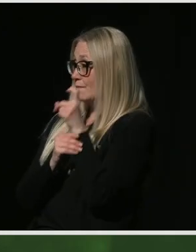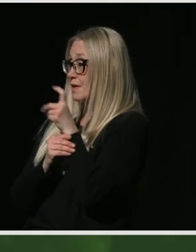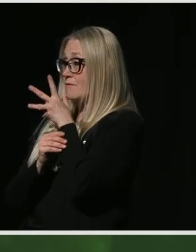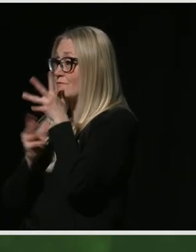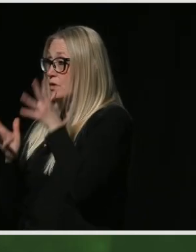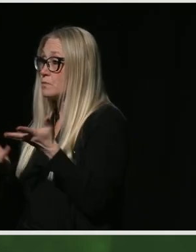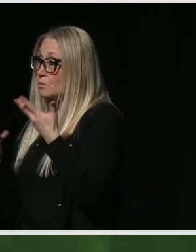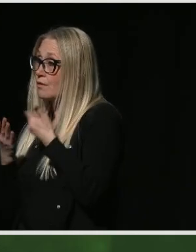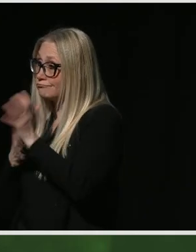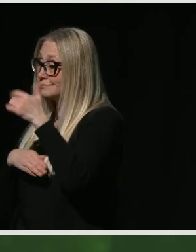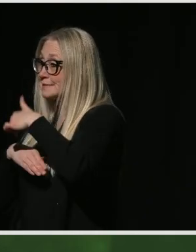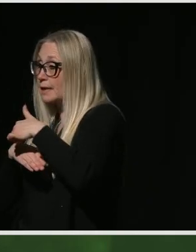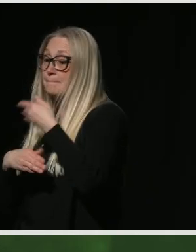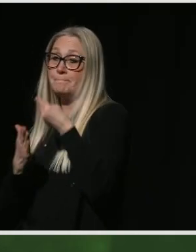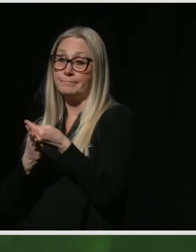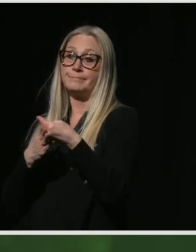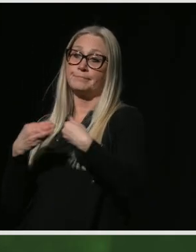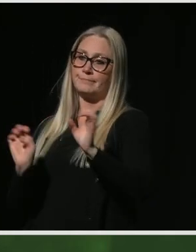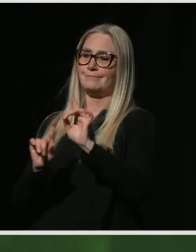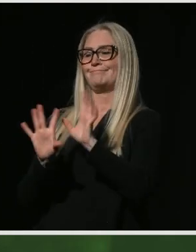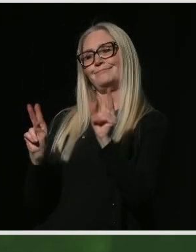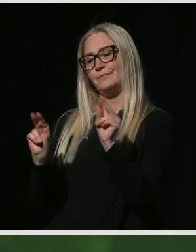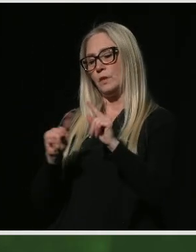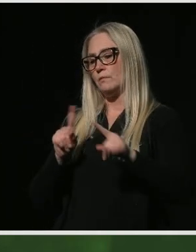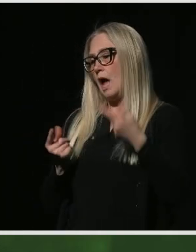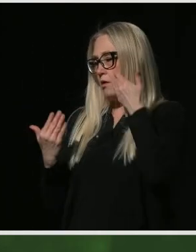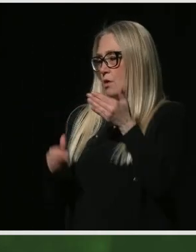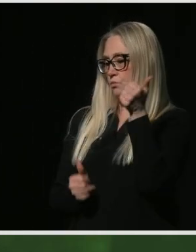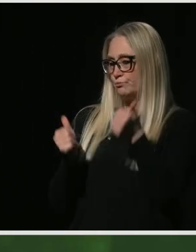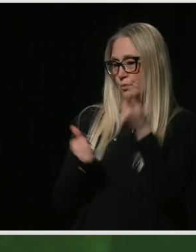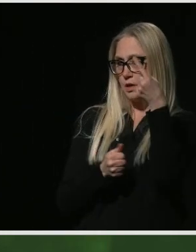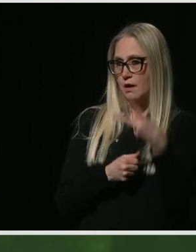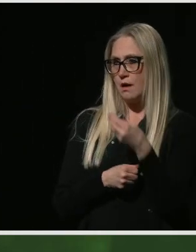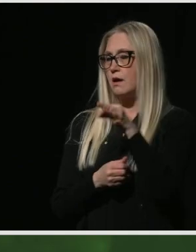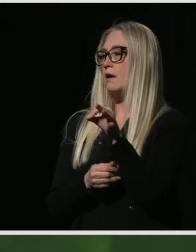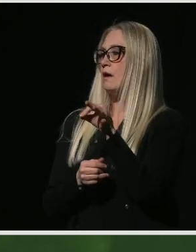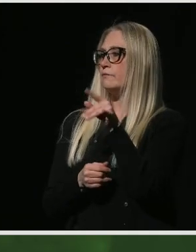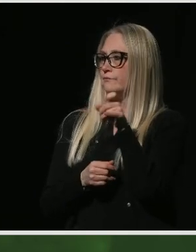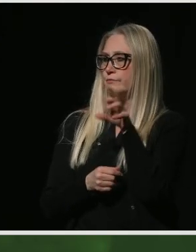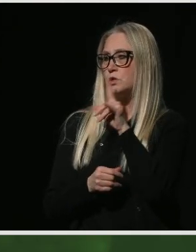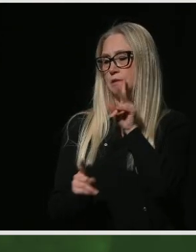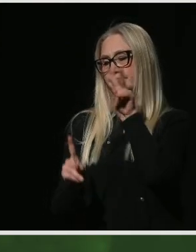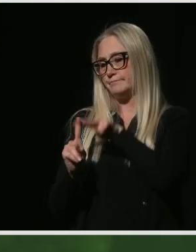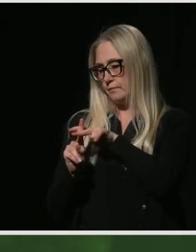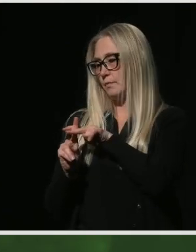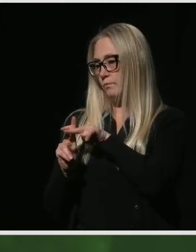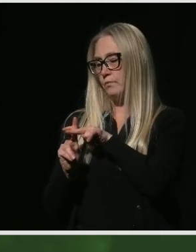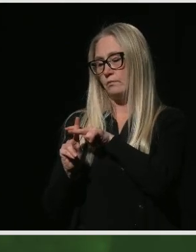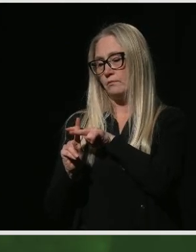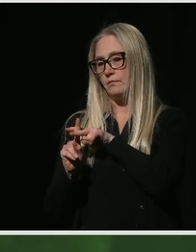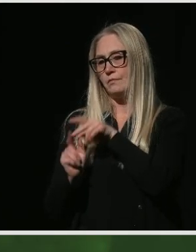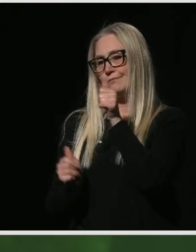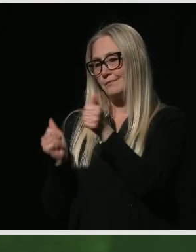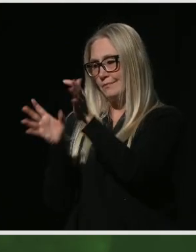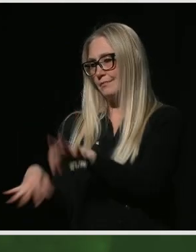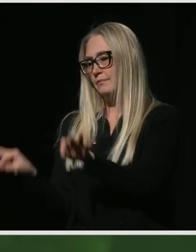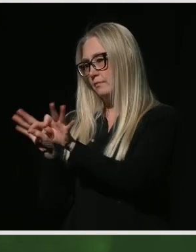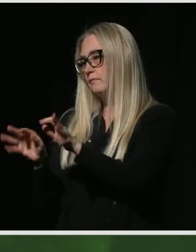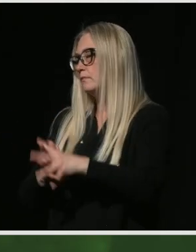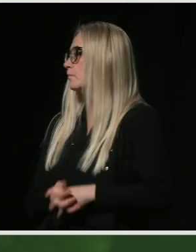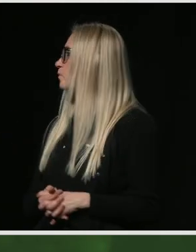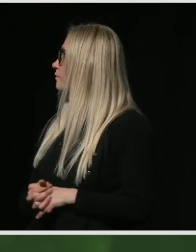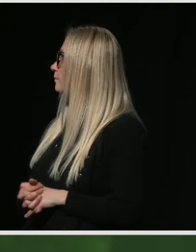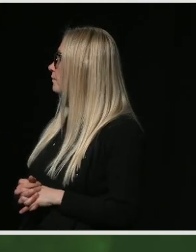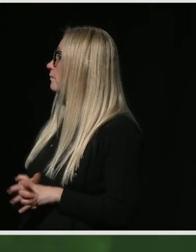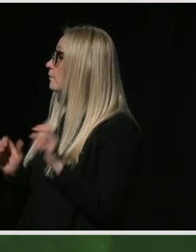effort? Of course not. We just don't know which half of the fertilizers being applied actually matter. You